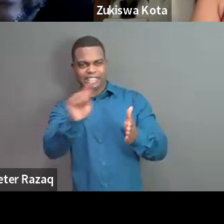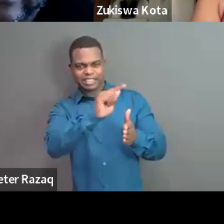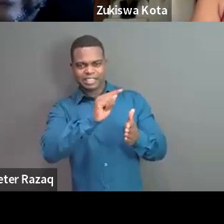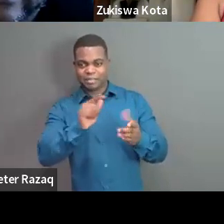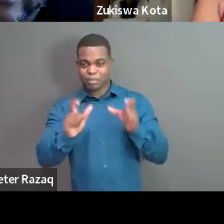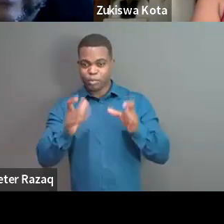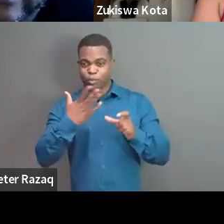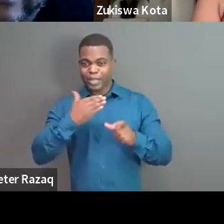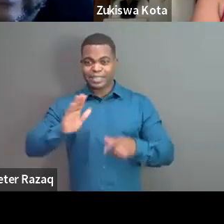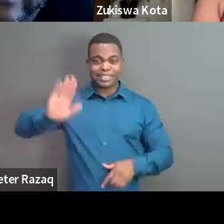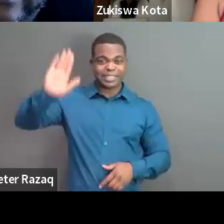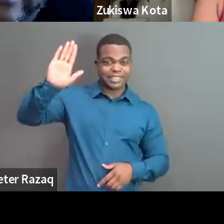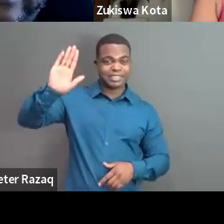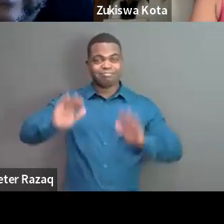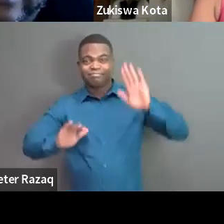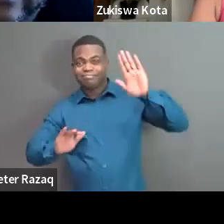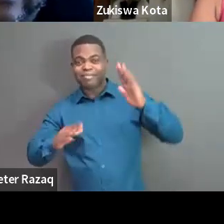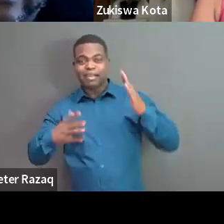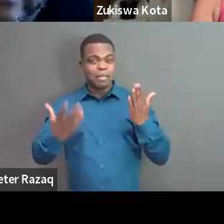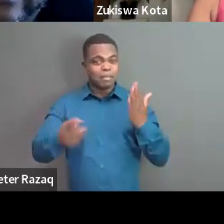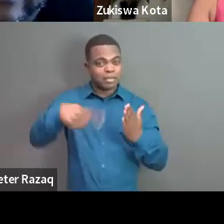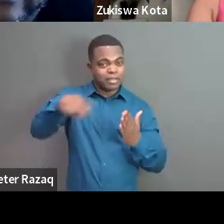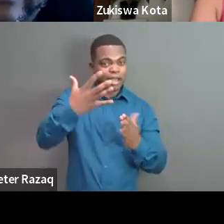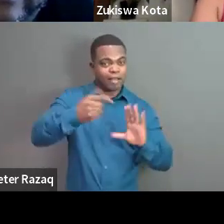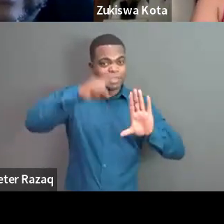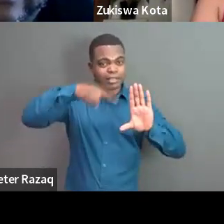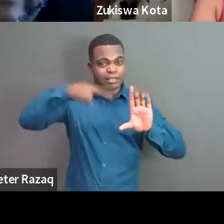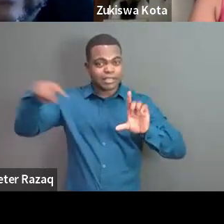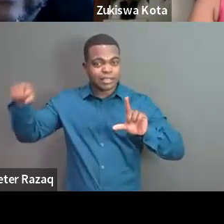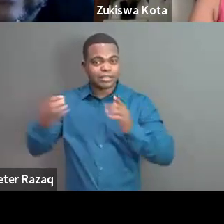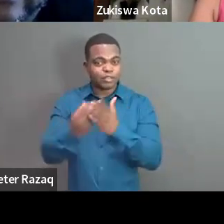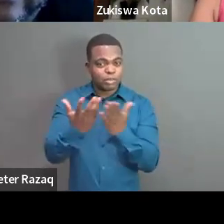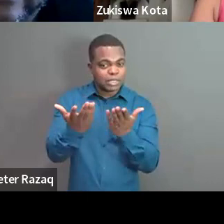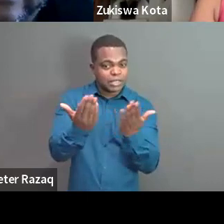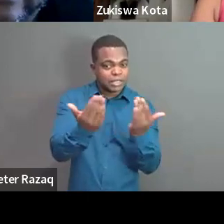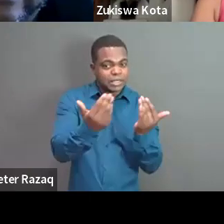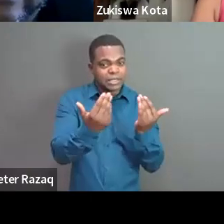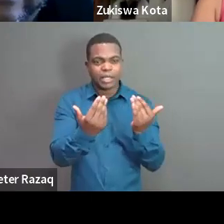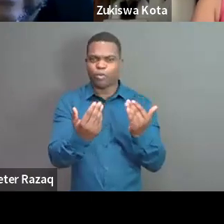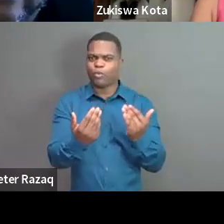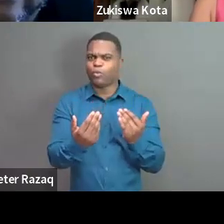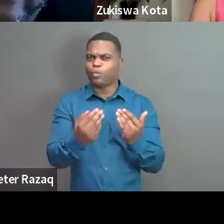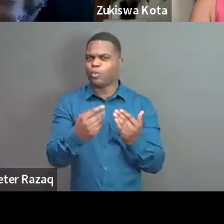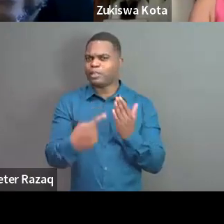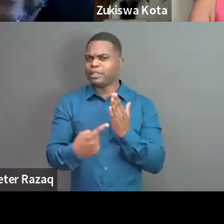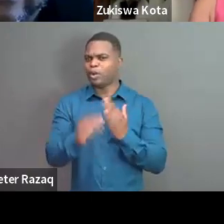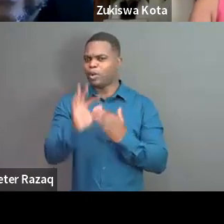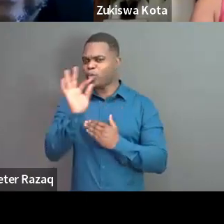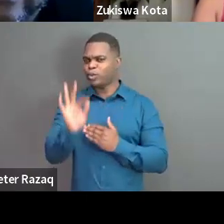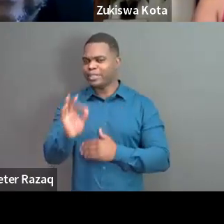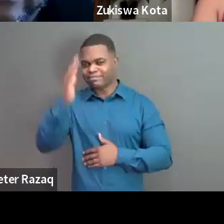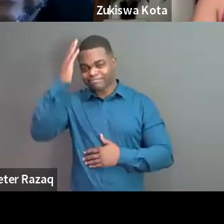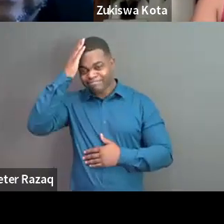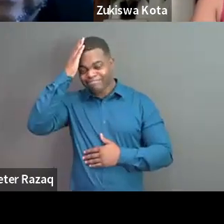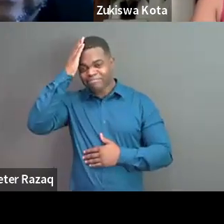sorry, that's my dog choking in the background. I'm sorry about that. We now have